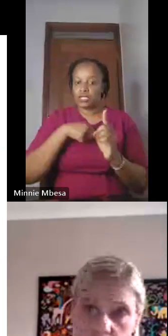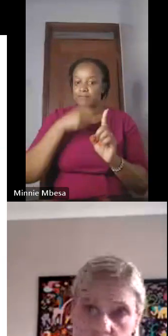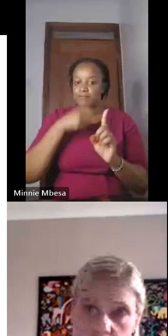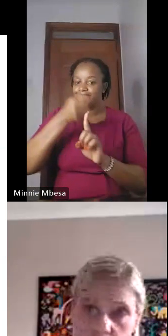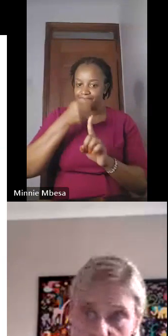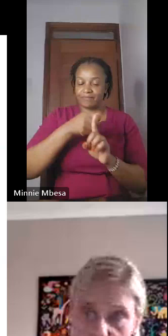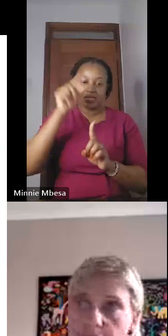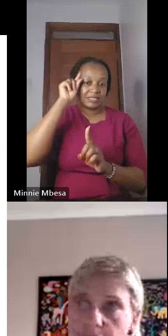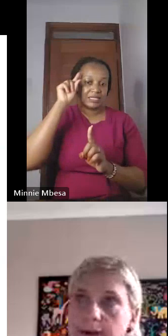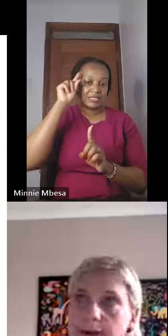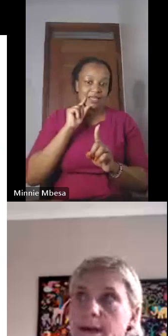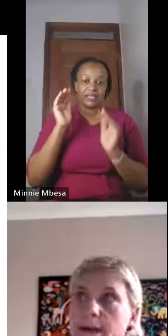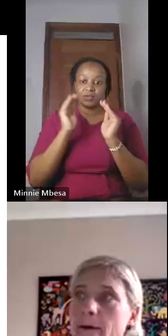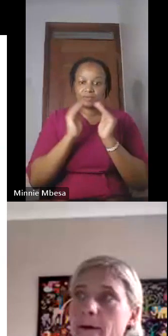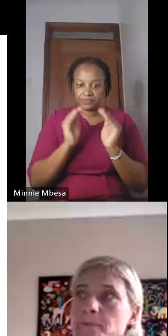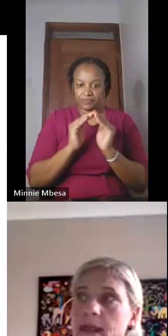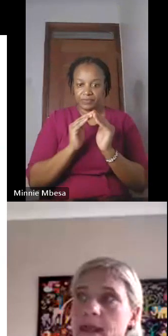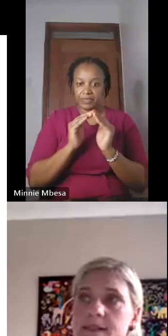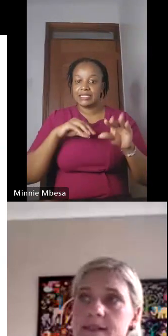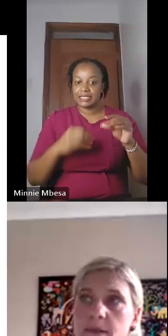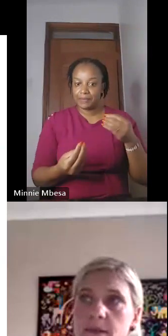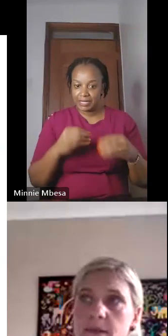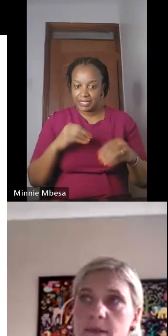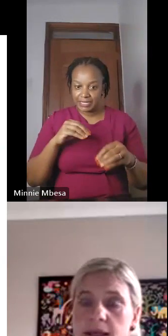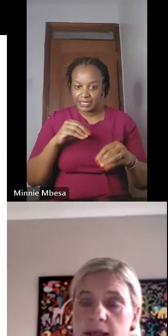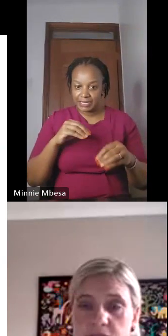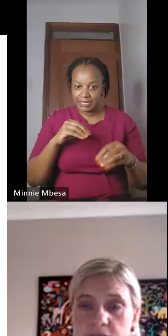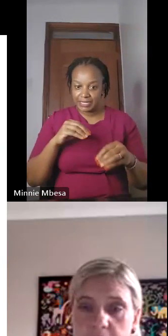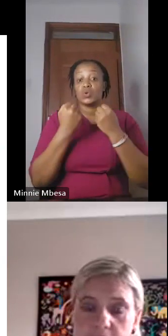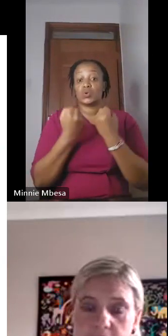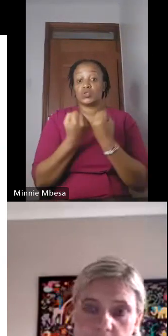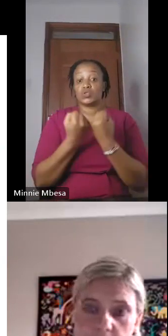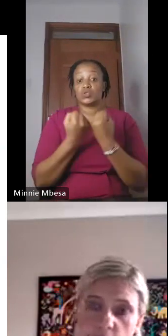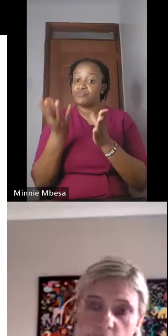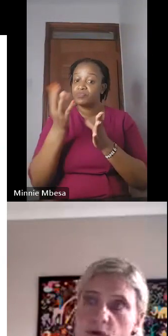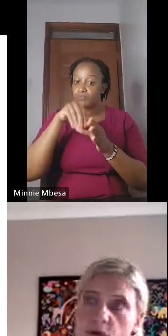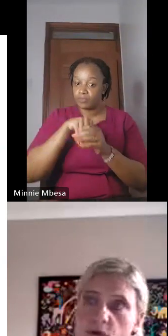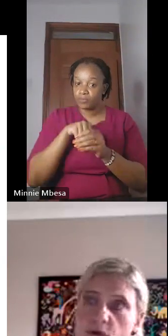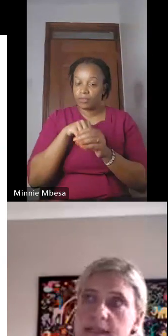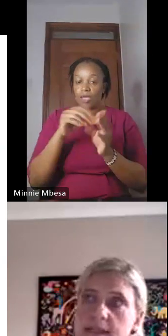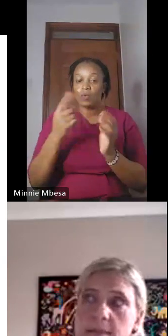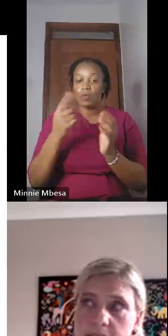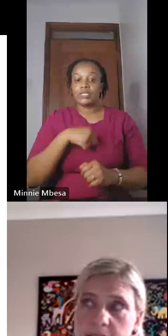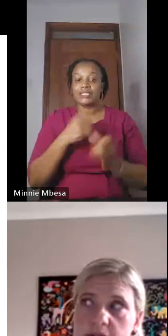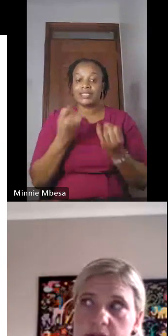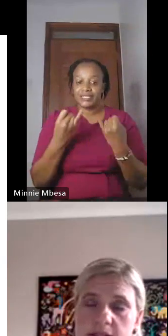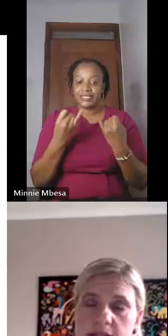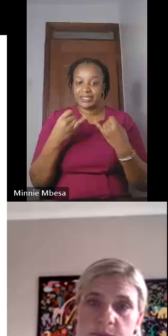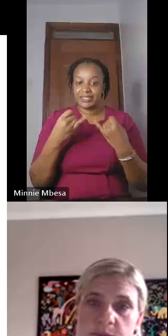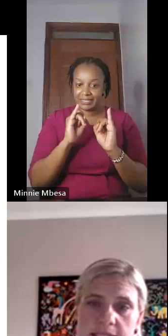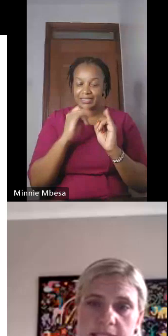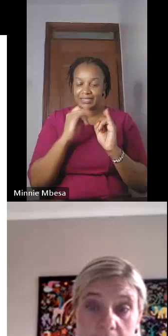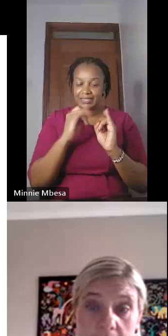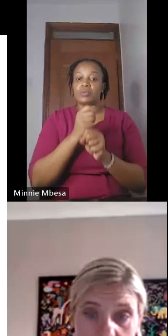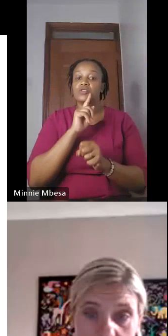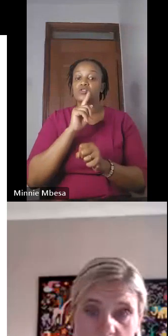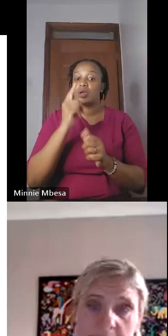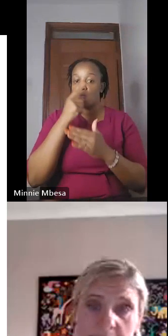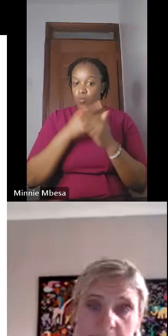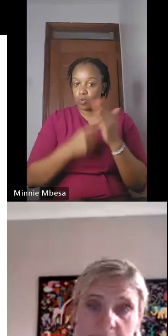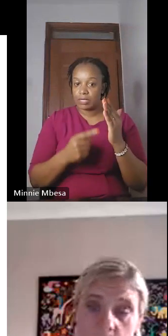social inclusion. And we are trying to ensure that minority groups